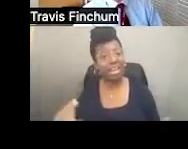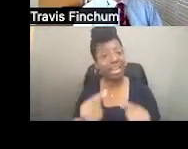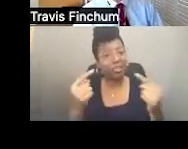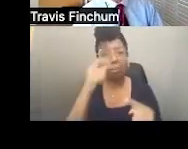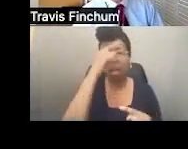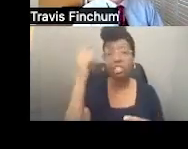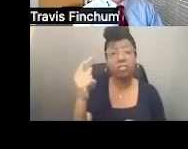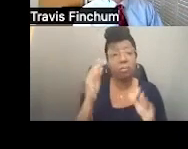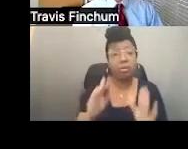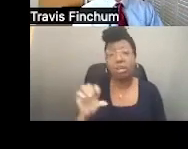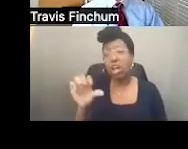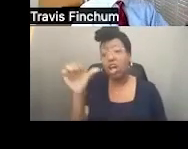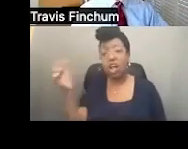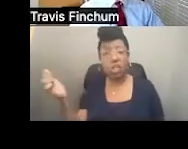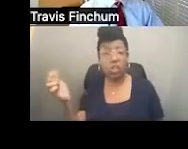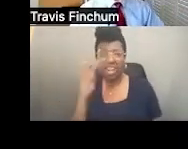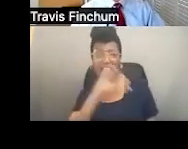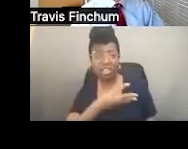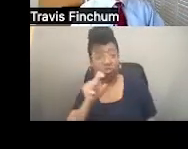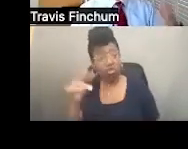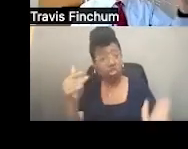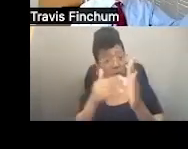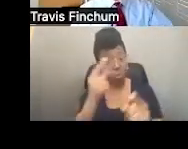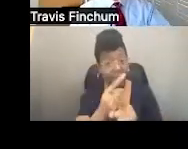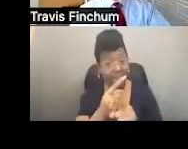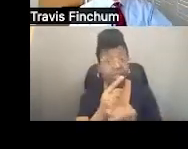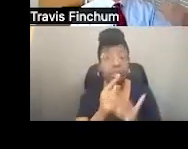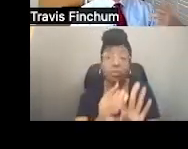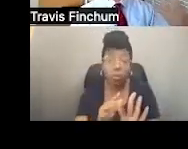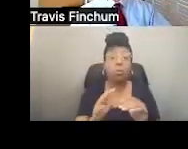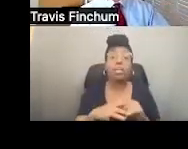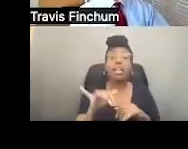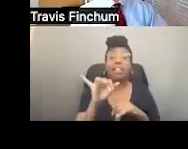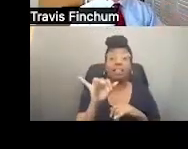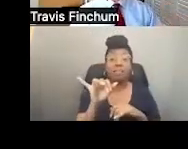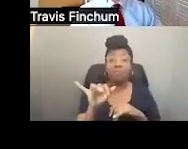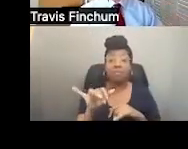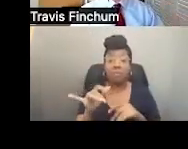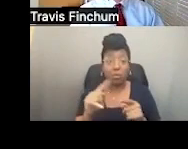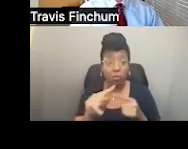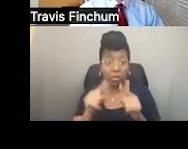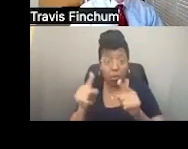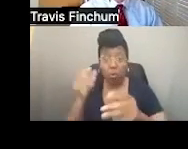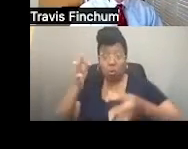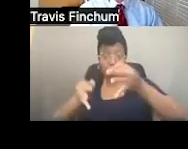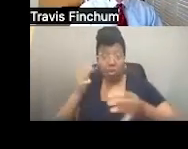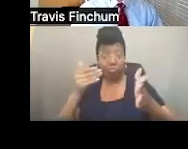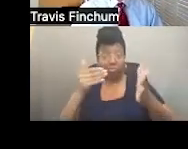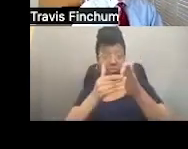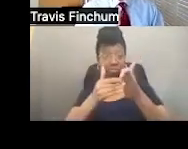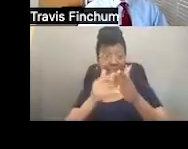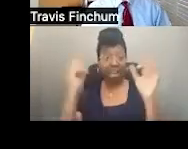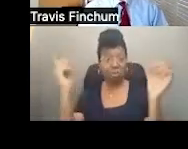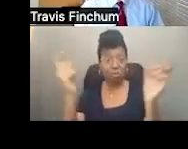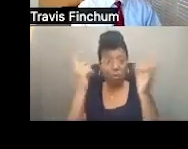someone else's negligence, you should sue them, right? And so people have lawsuits and they collect a personal